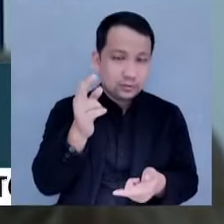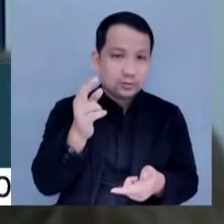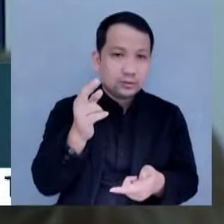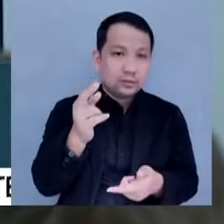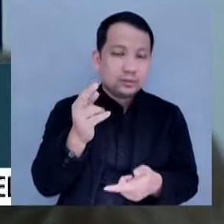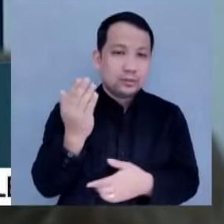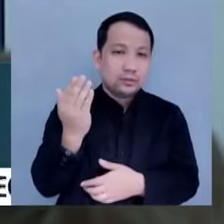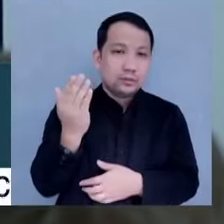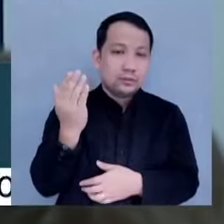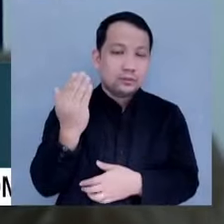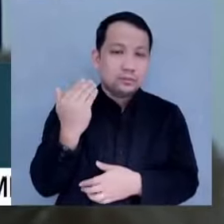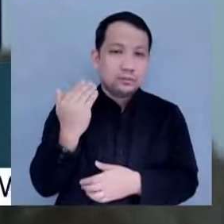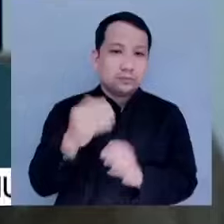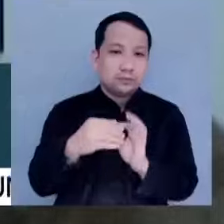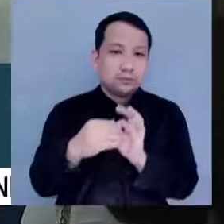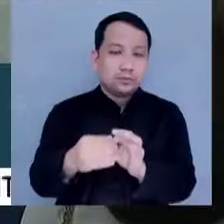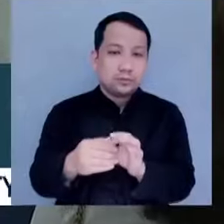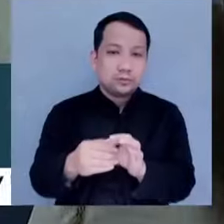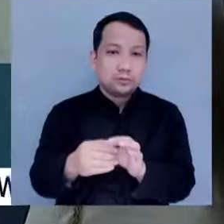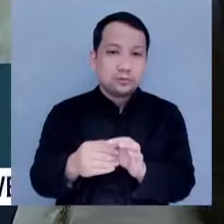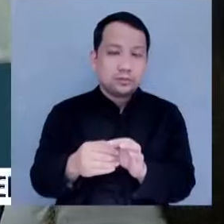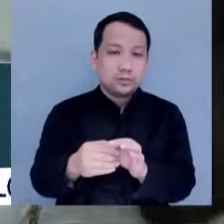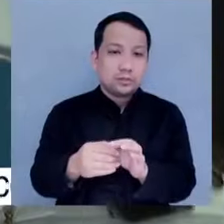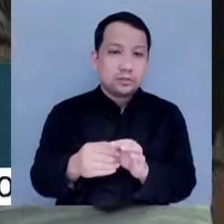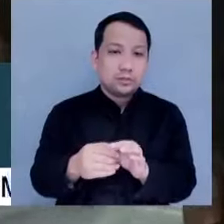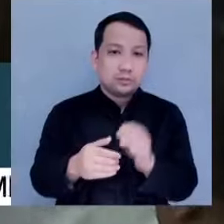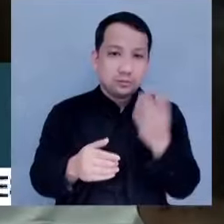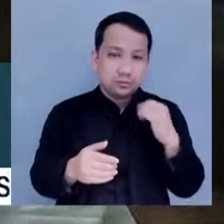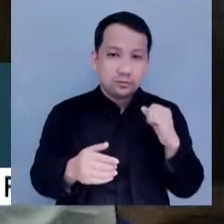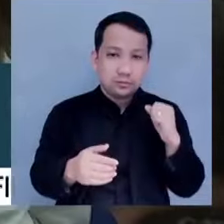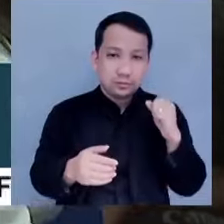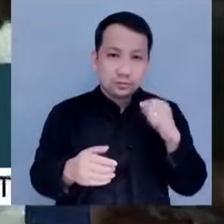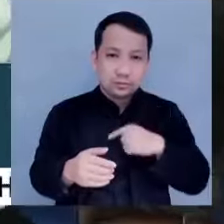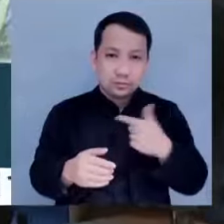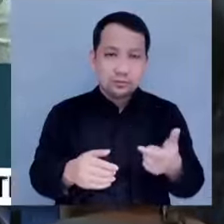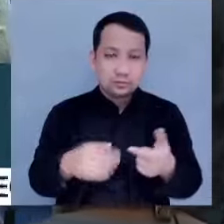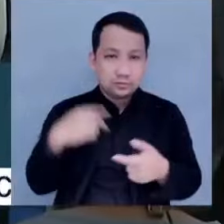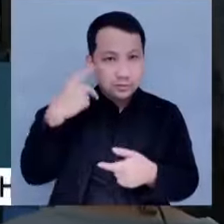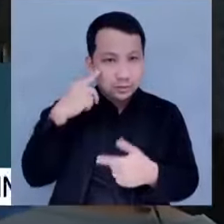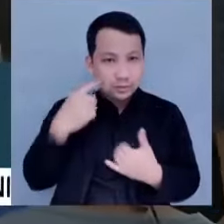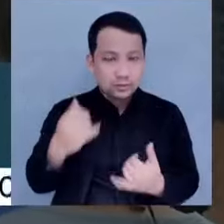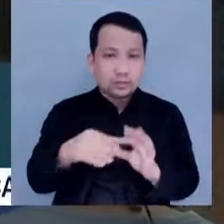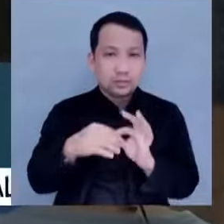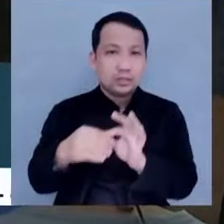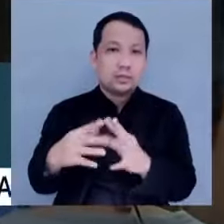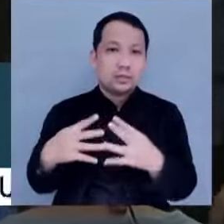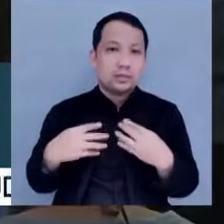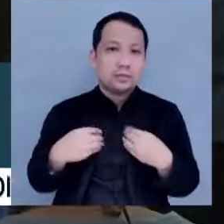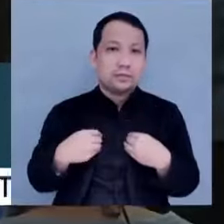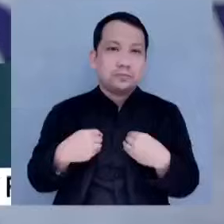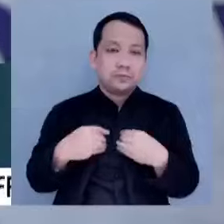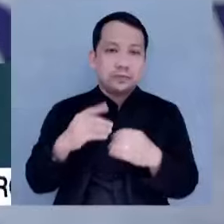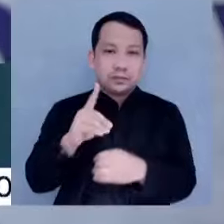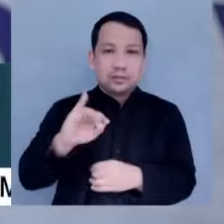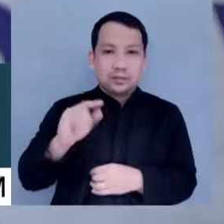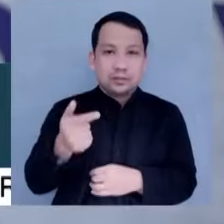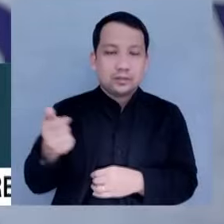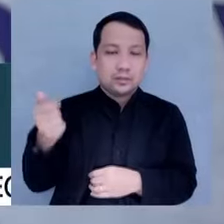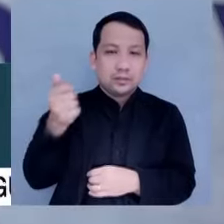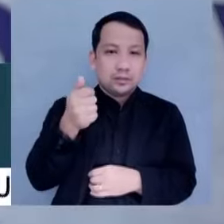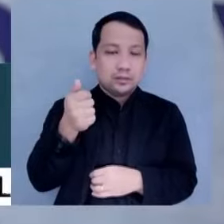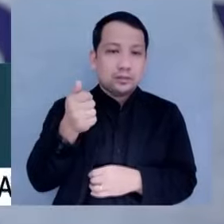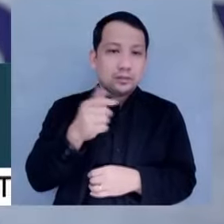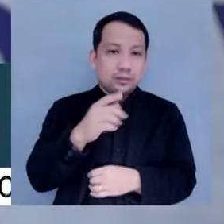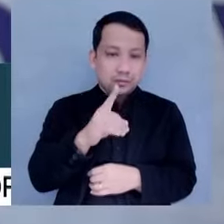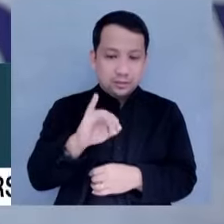Senate seat in the 2025 election. Abalos, a longtime politician, admitted heading the Department of Interior and Local Government, or